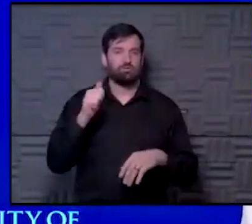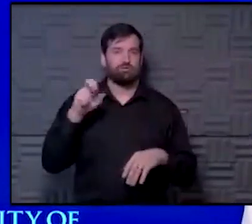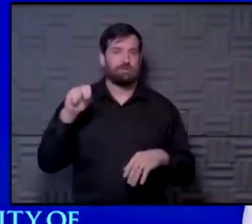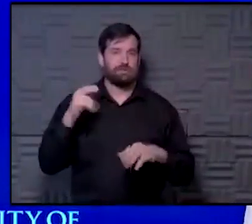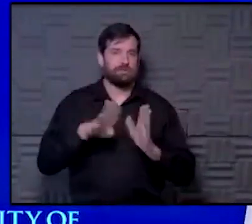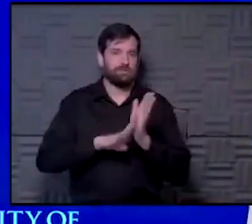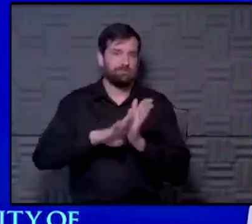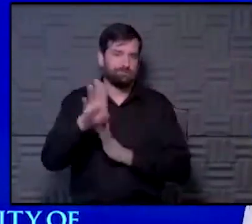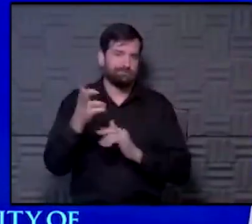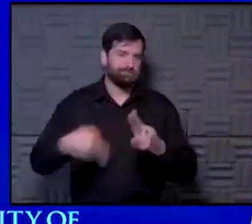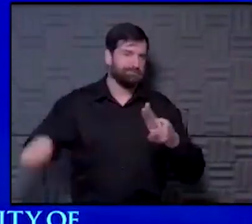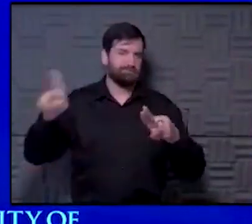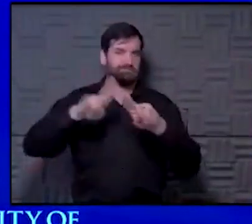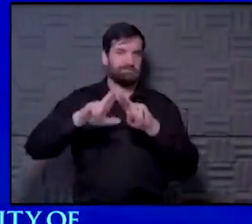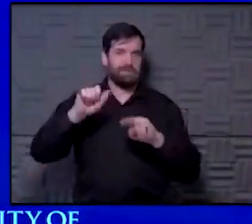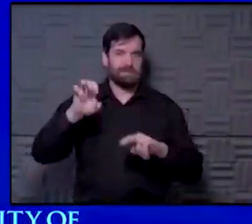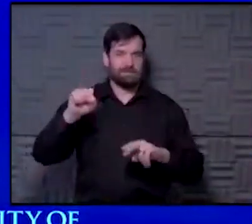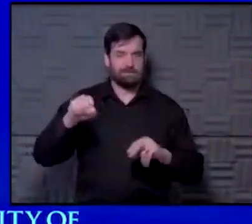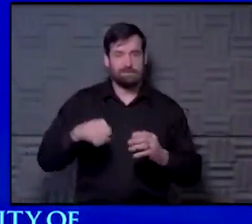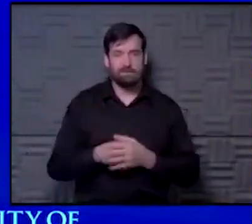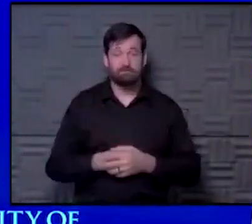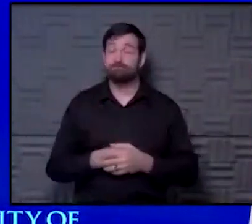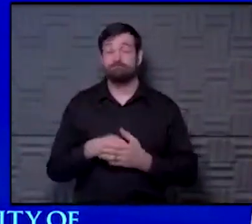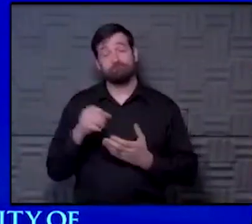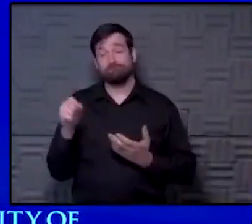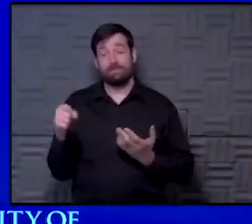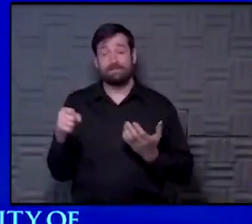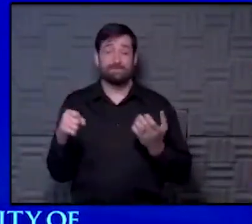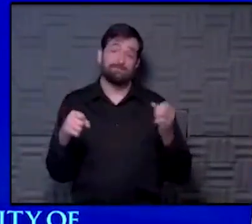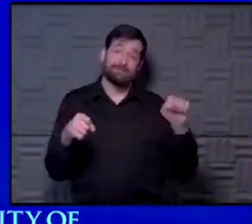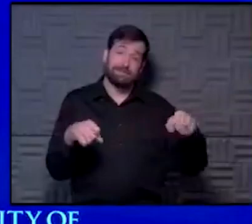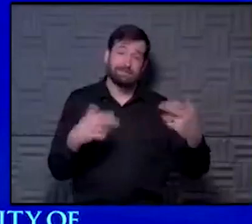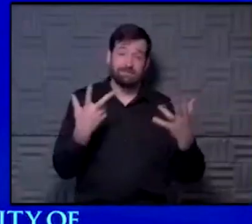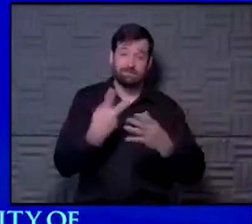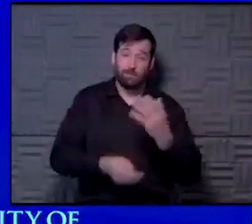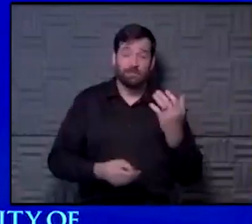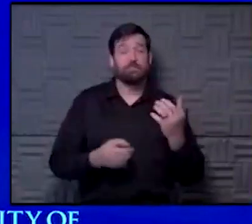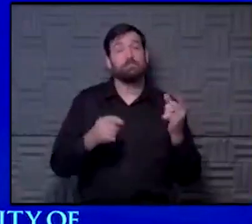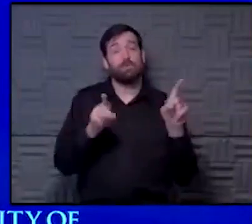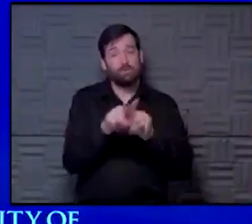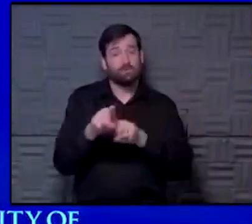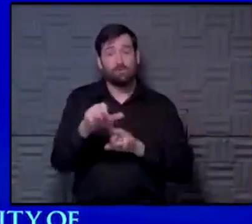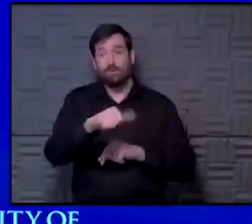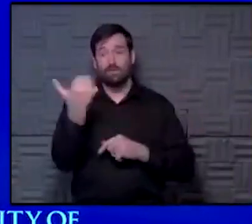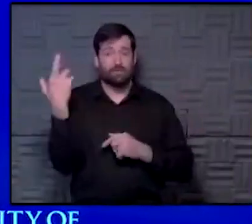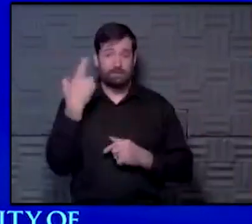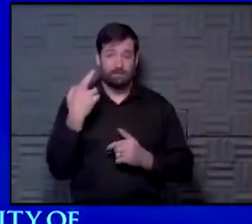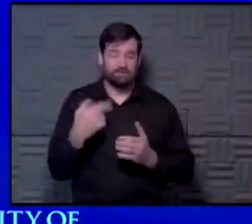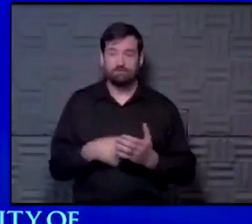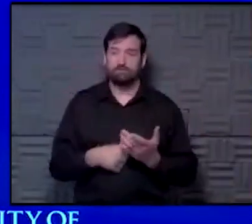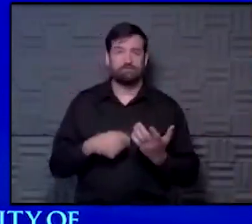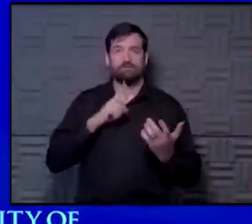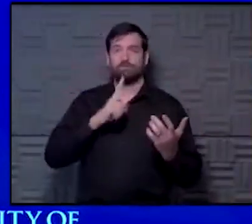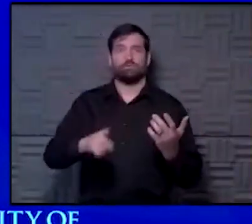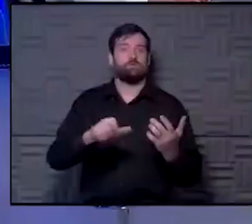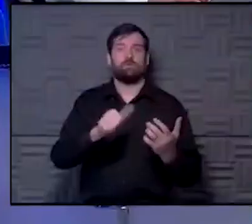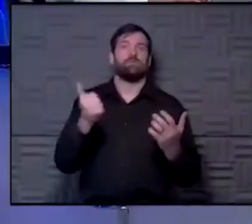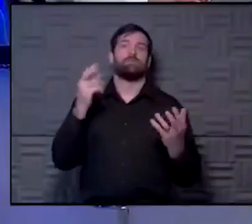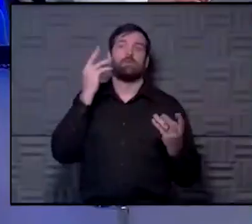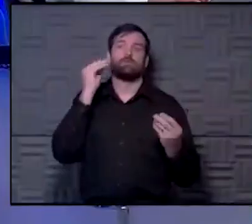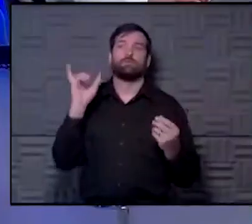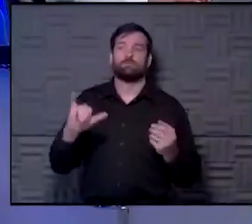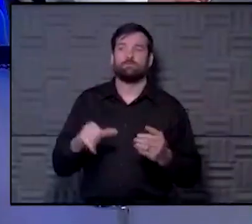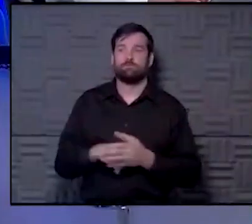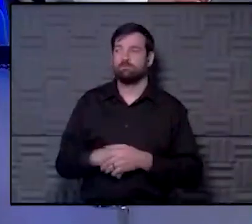And so the answer to that question is yes, and probably many other variables. And I don't know, I'm sure that others have thoughts too,